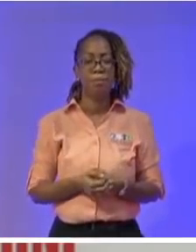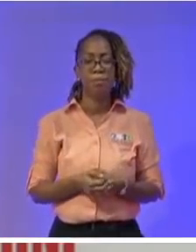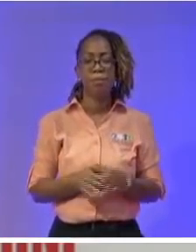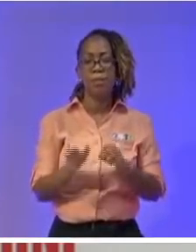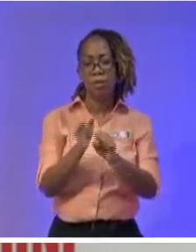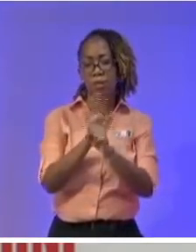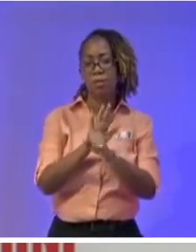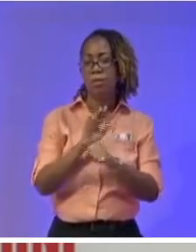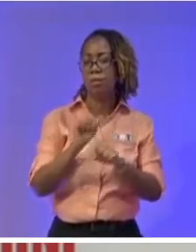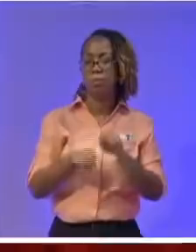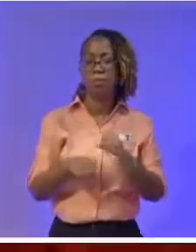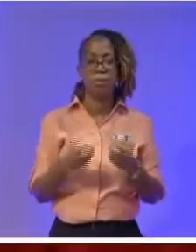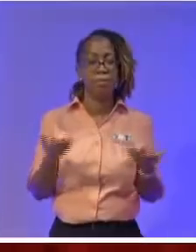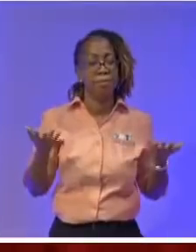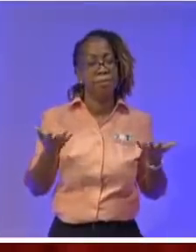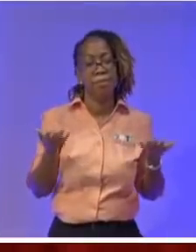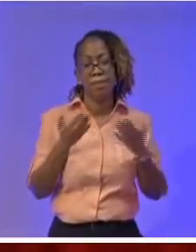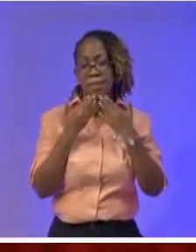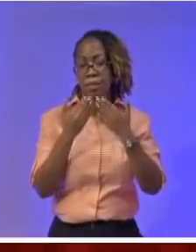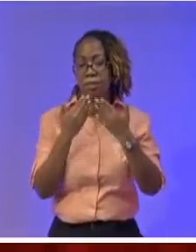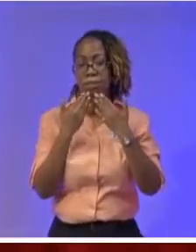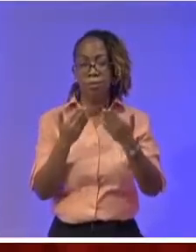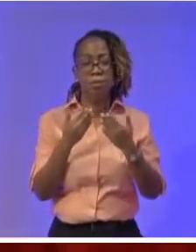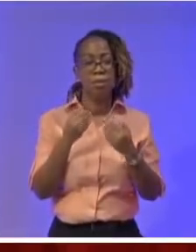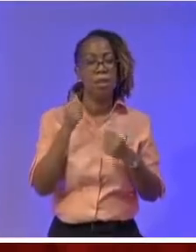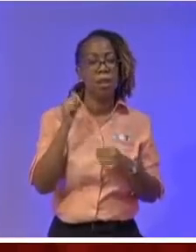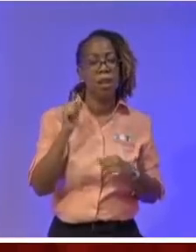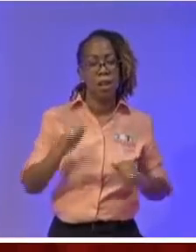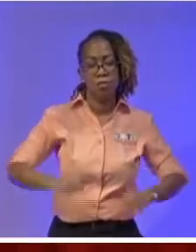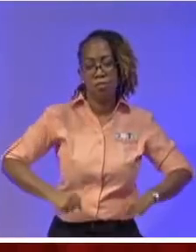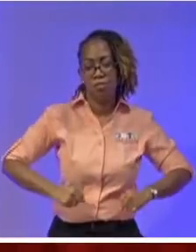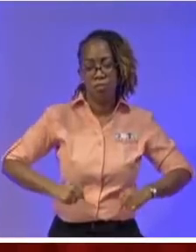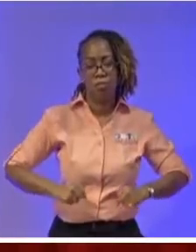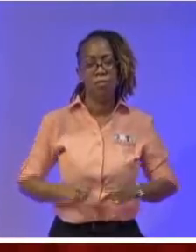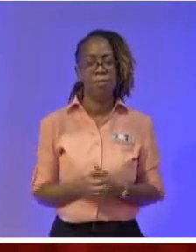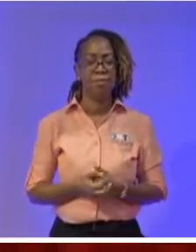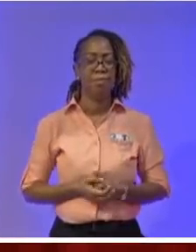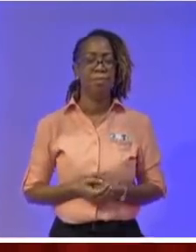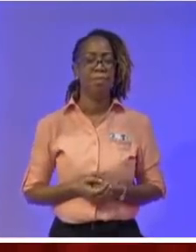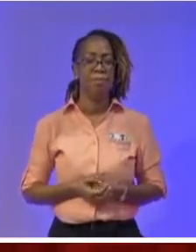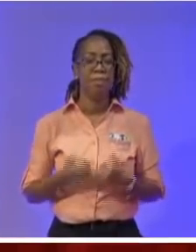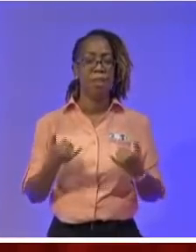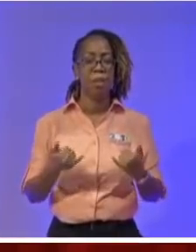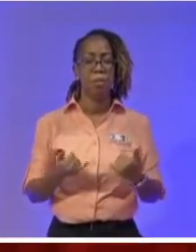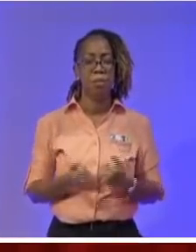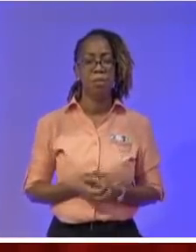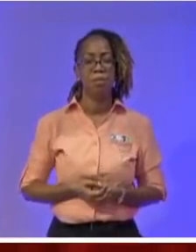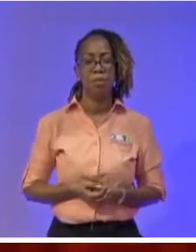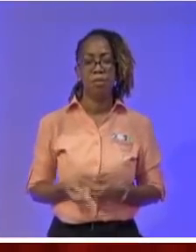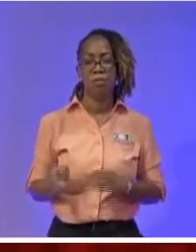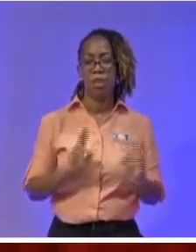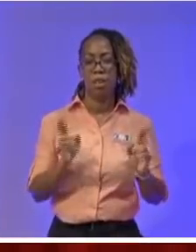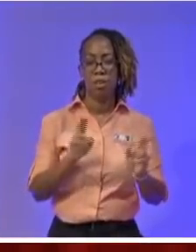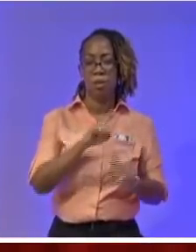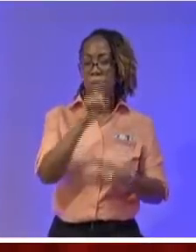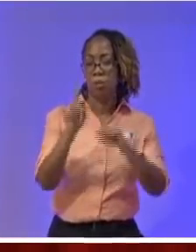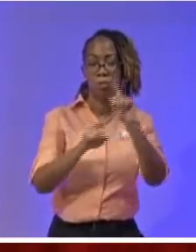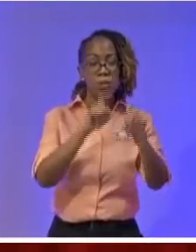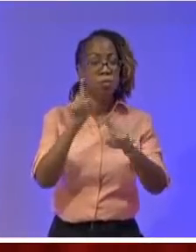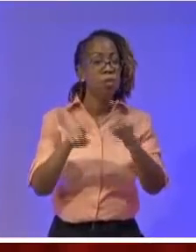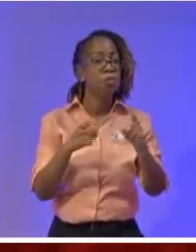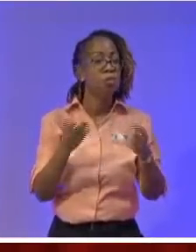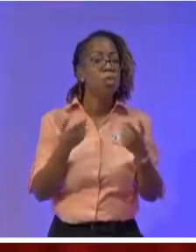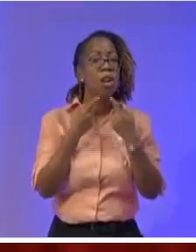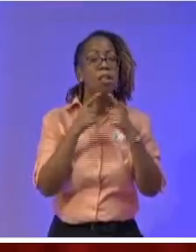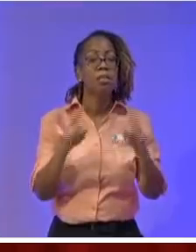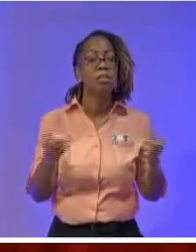much, and we can now take questions. Thank you very much, Minister. We now move to the question and answer segment, where we invite members of the media